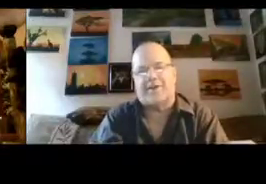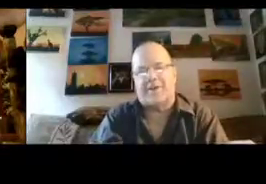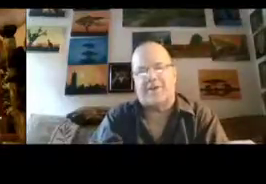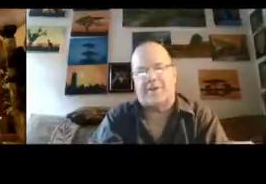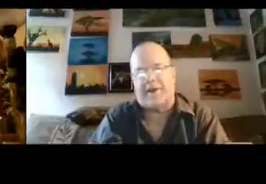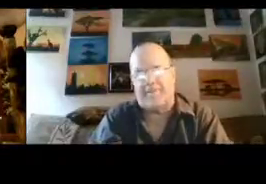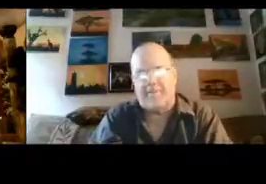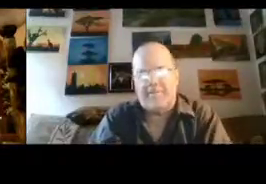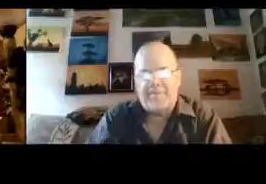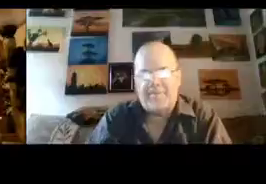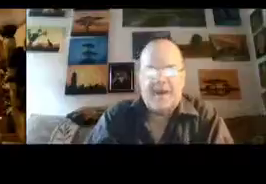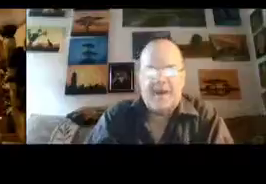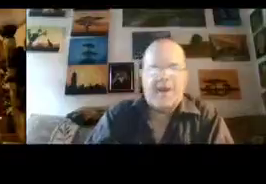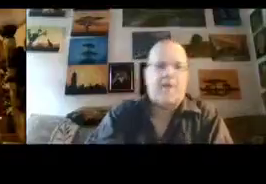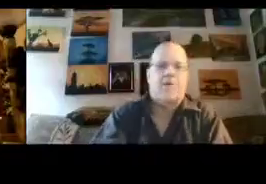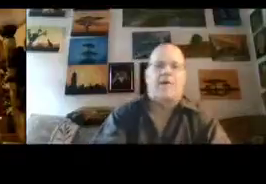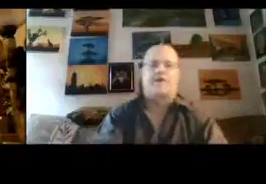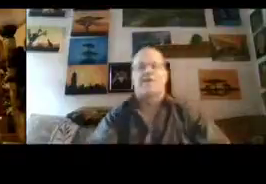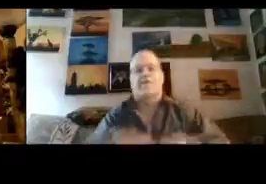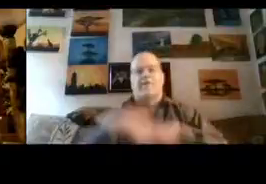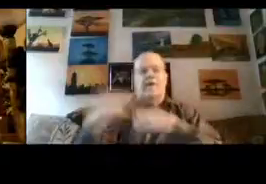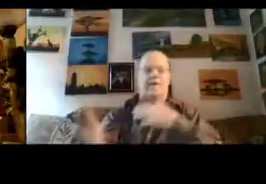right? Where it's sort of